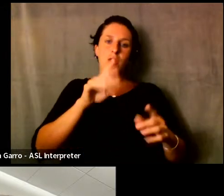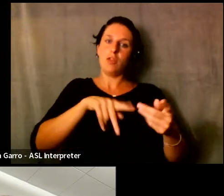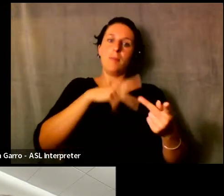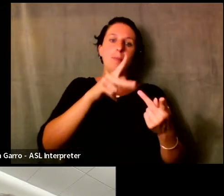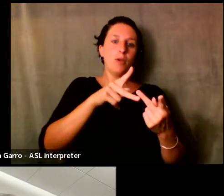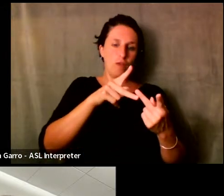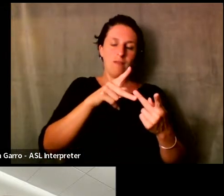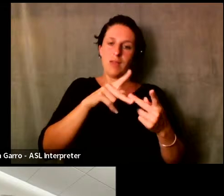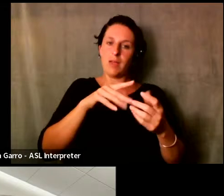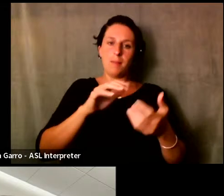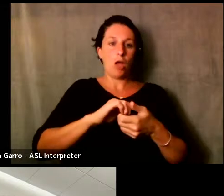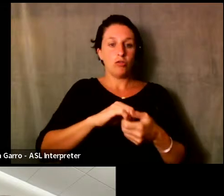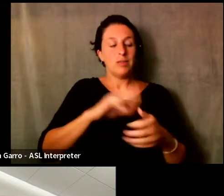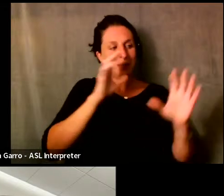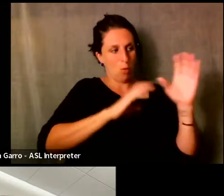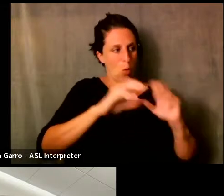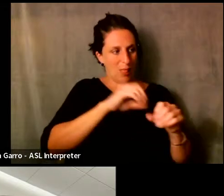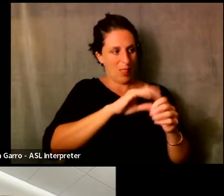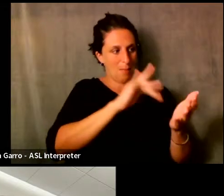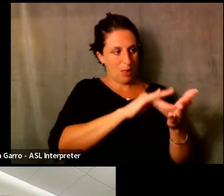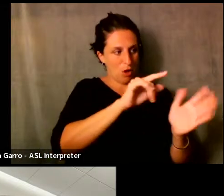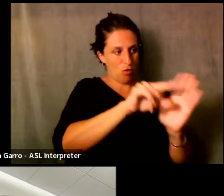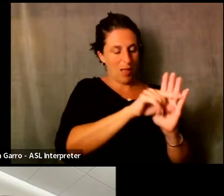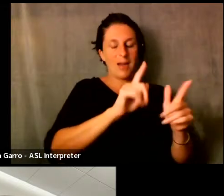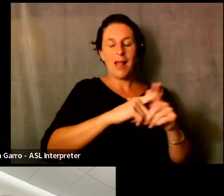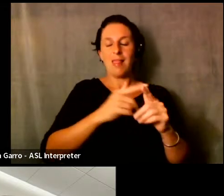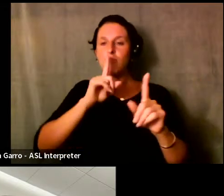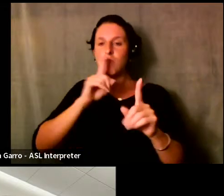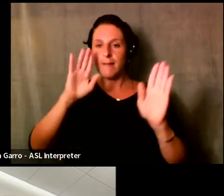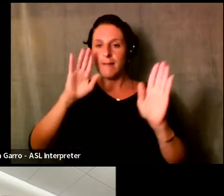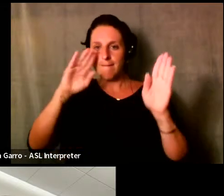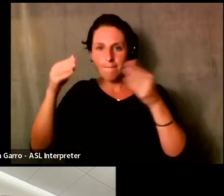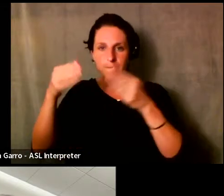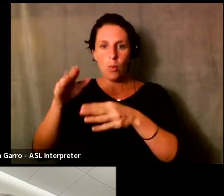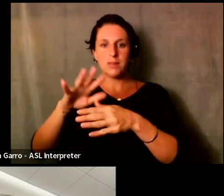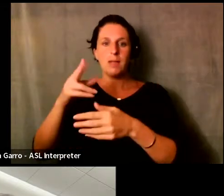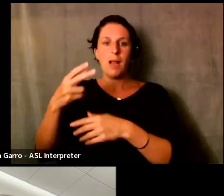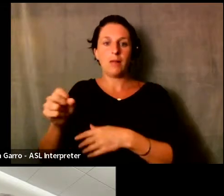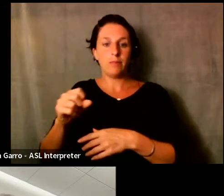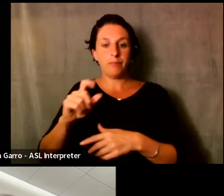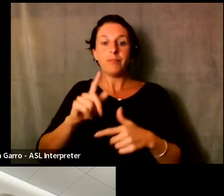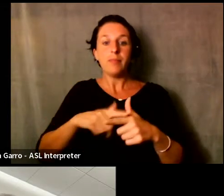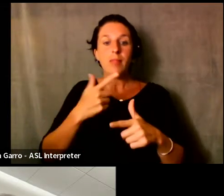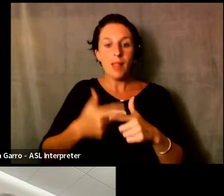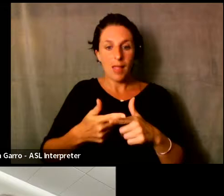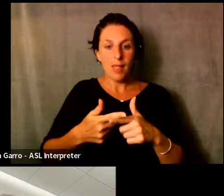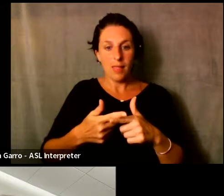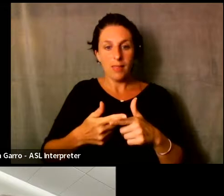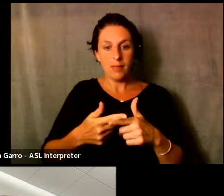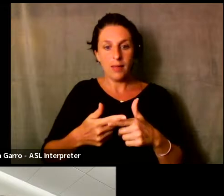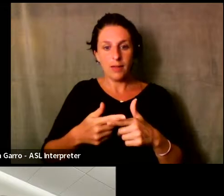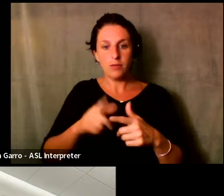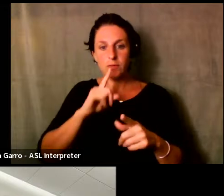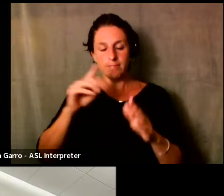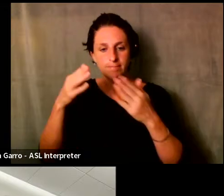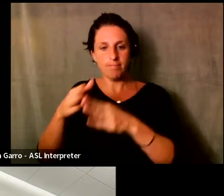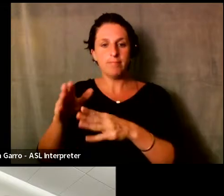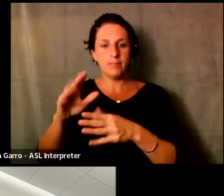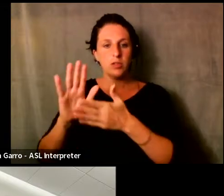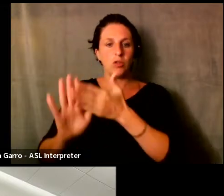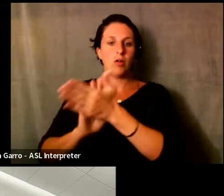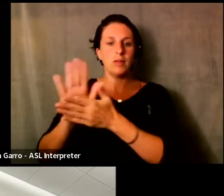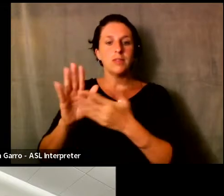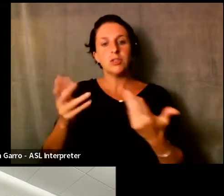explore in the middle grades and then they really kind of focus in high school, and then ultimately take community college courses. I think on the recruitment front, I mean, what's been